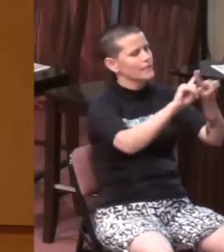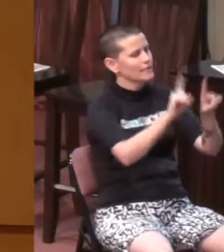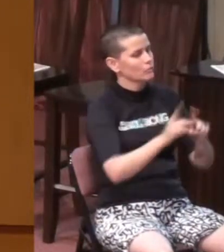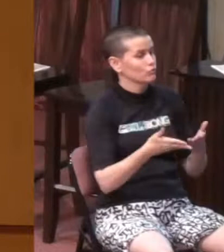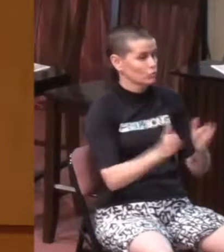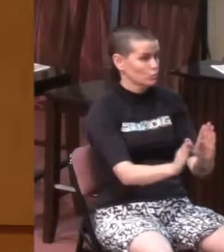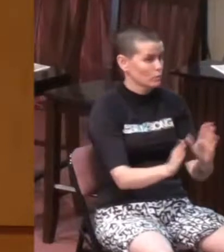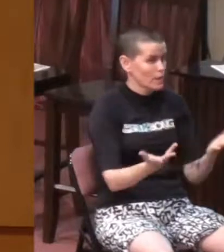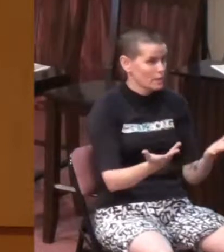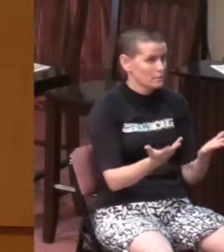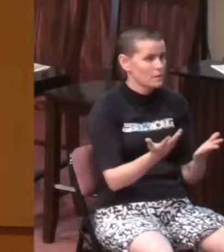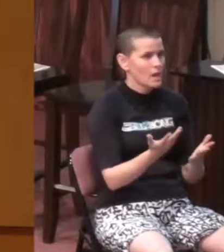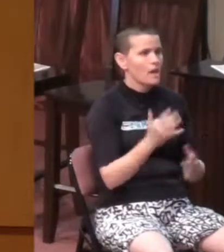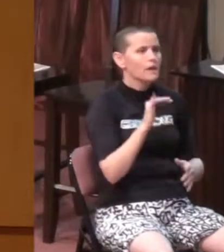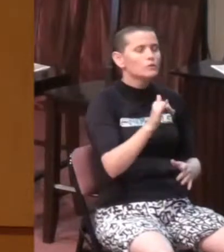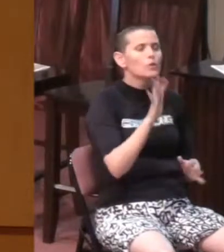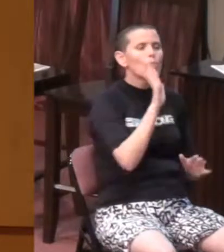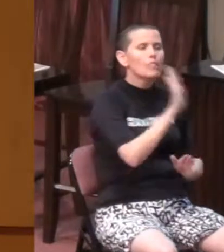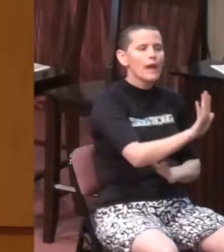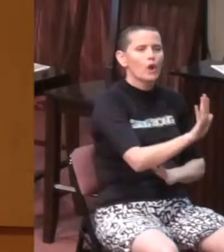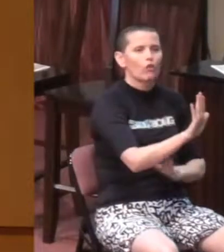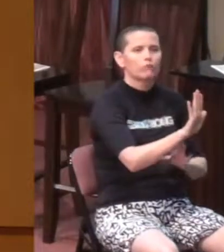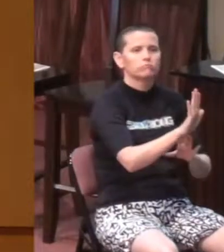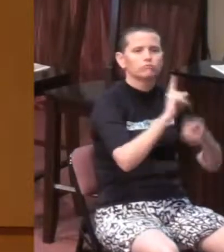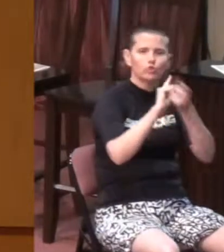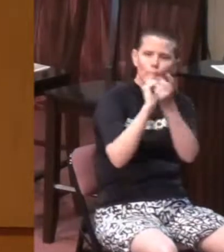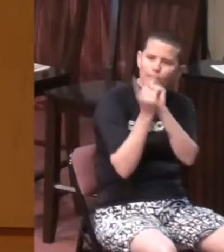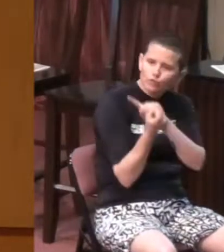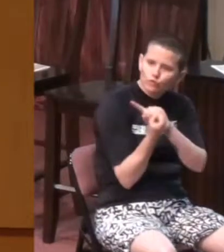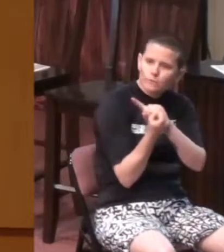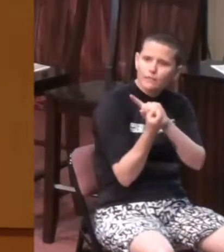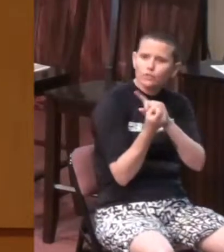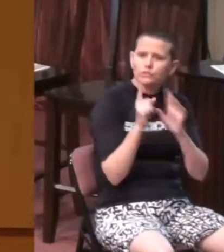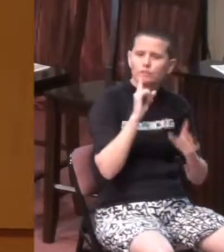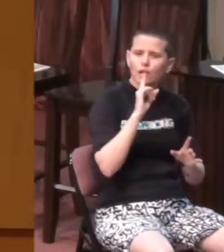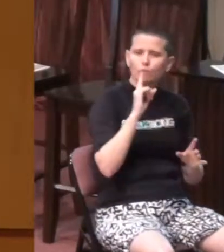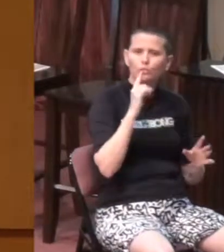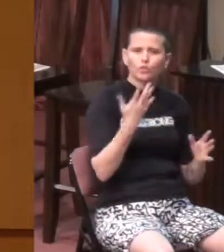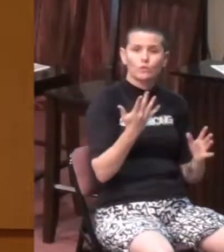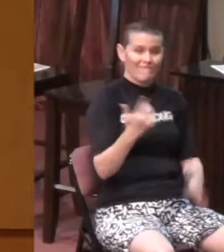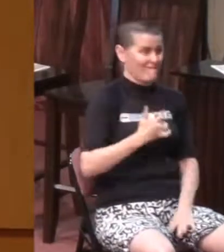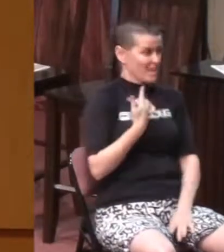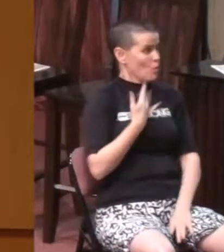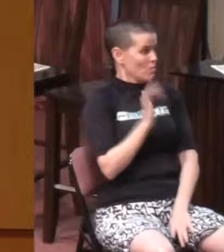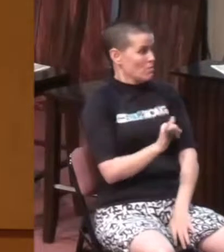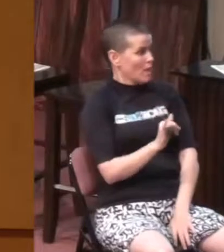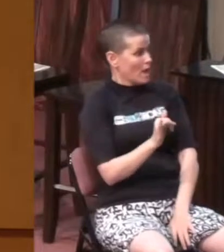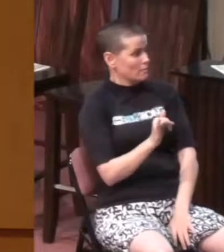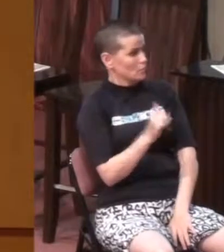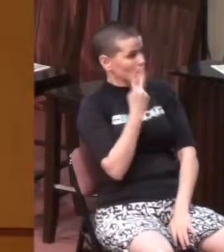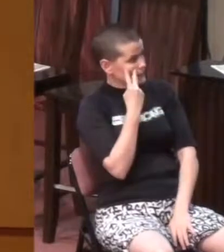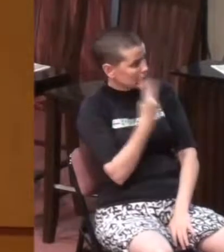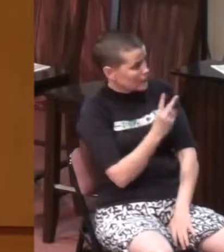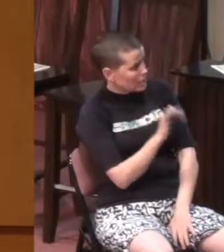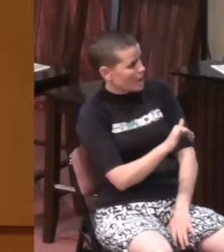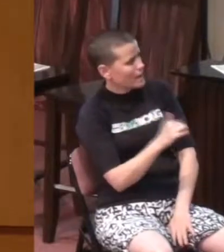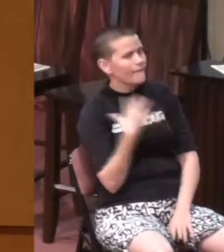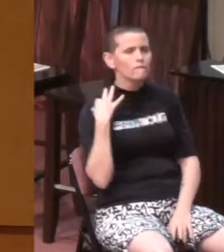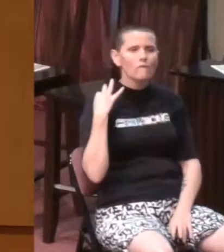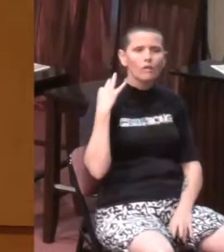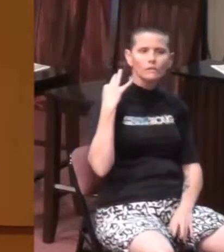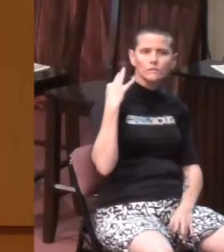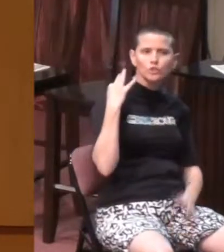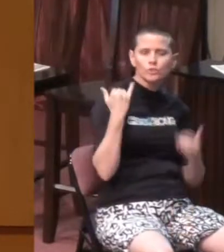the growth that had happened, the transformation that happened in this individual. And they said, you know, I'm volunteering now, but what's